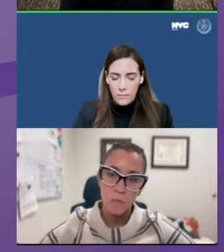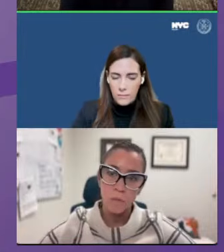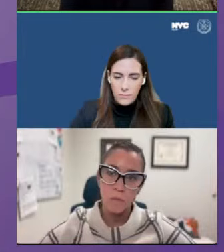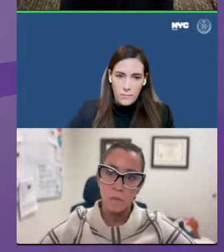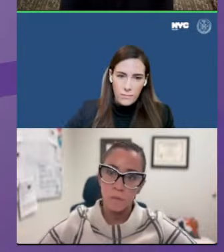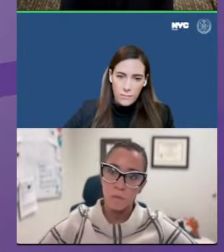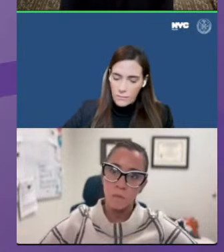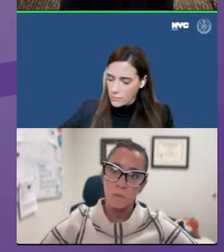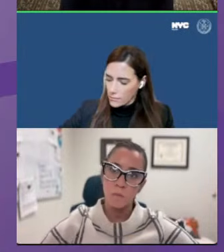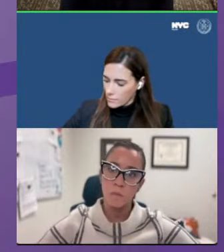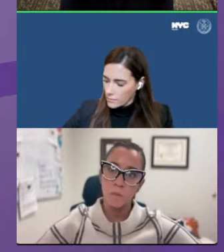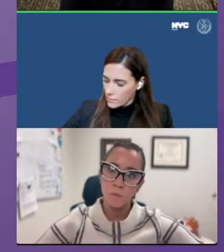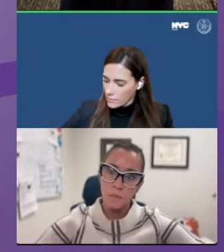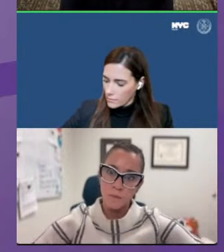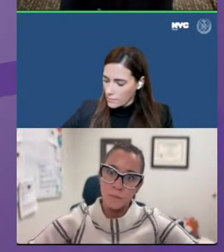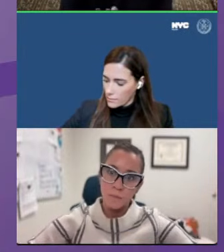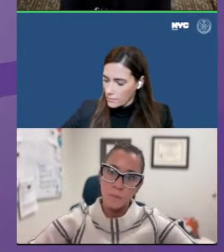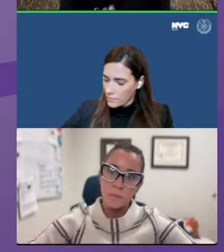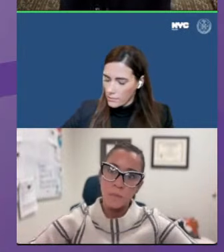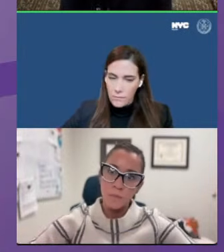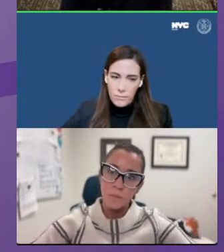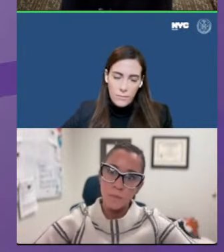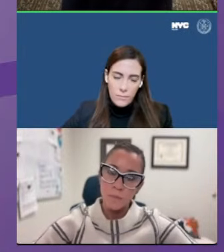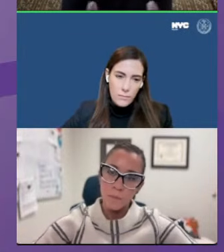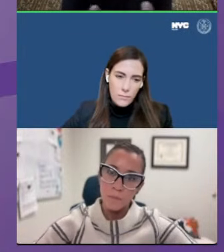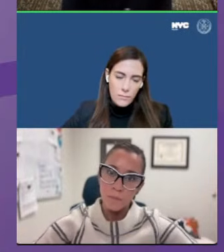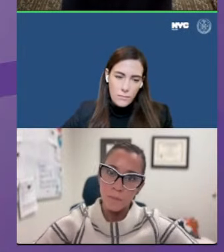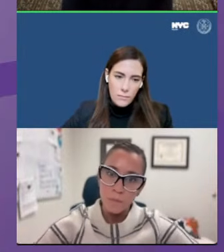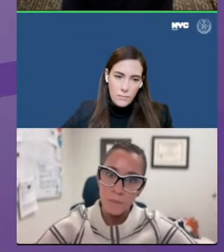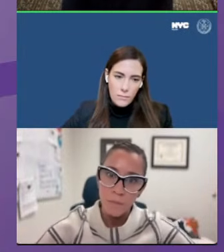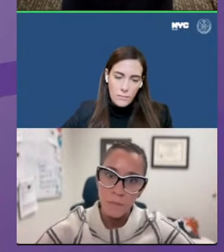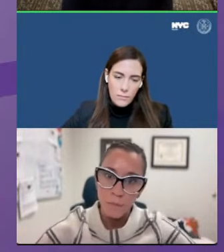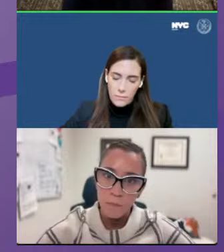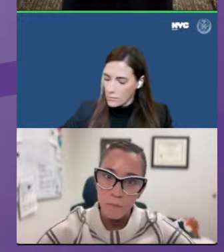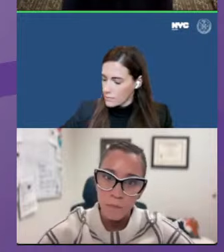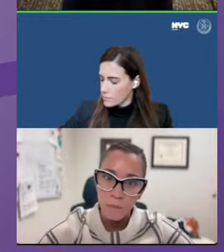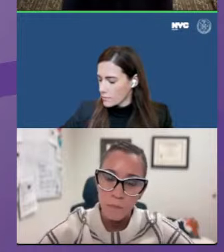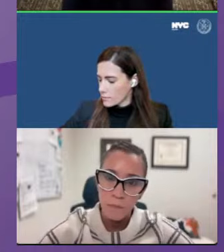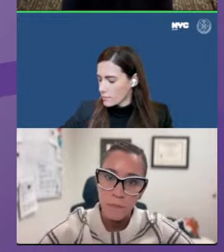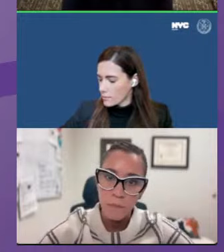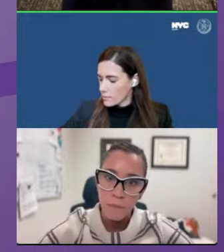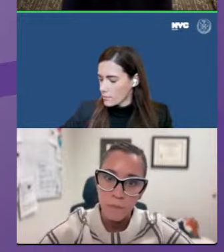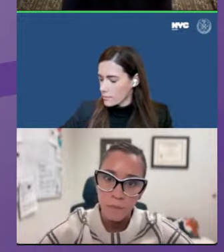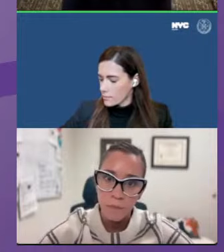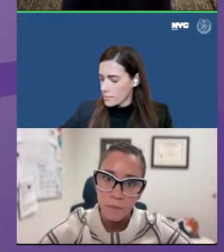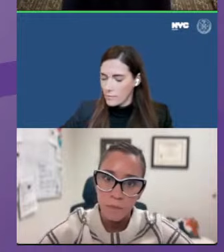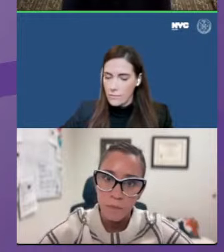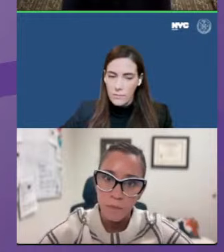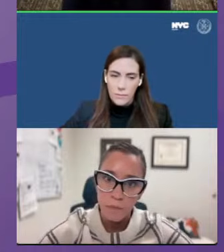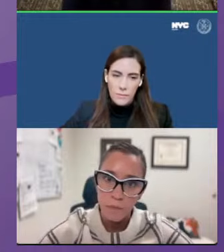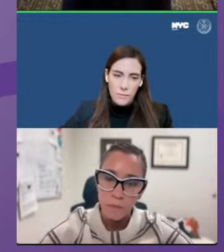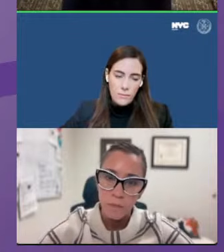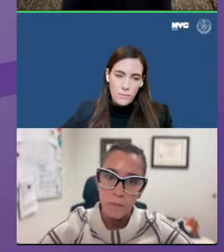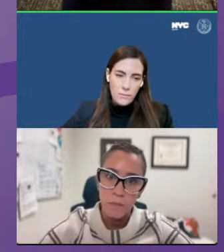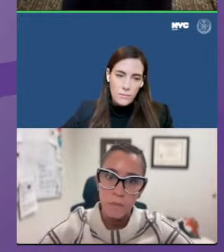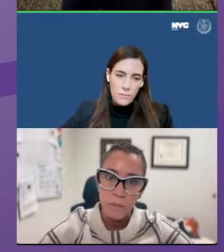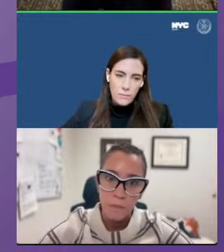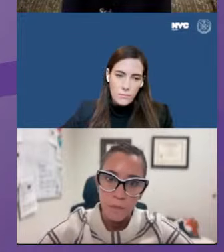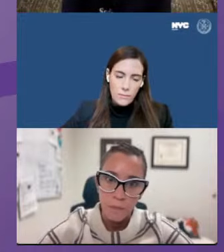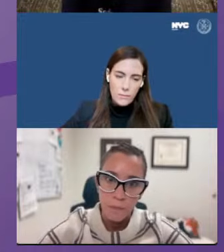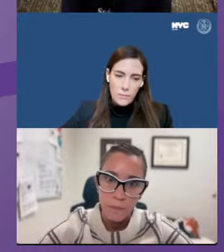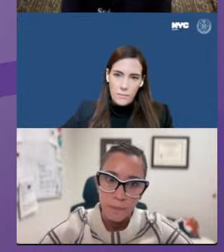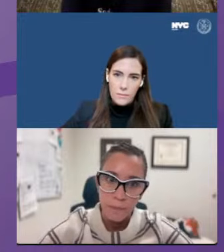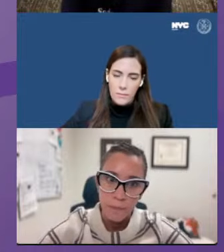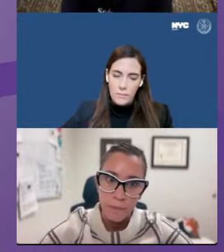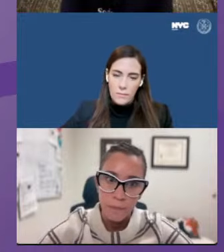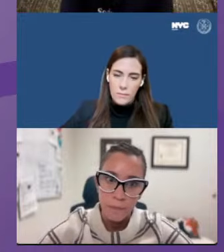for better diagnostic techniques, as well as a need for rapid drug development to treat persistence. Yeah,